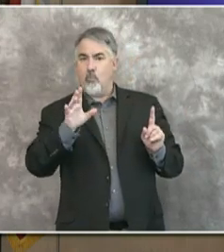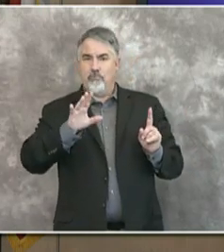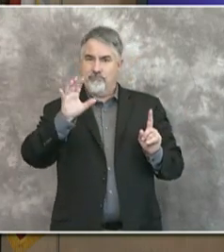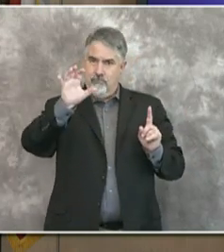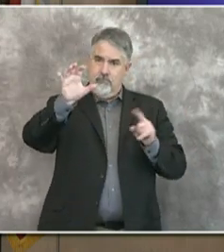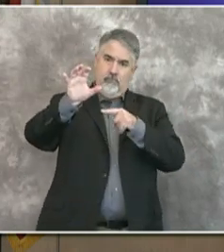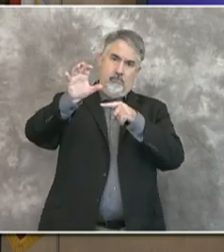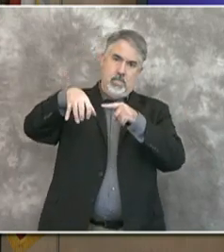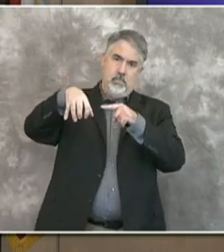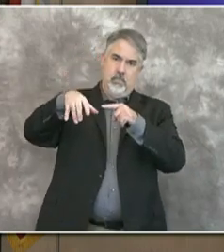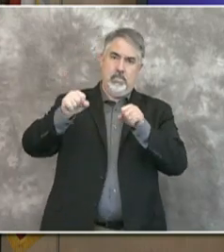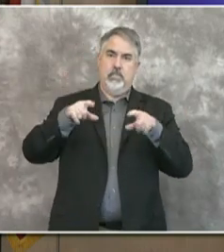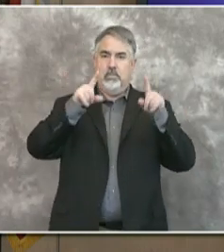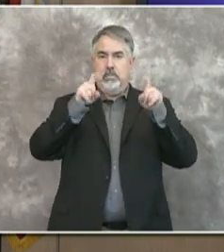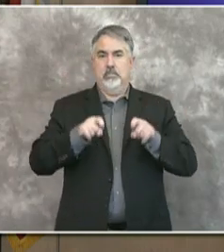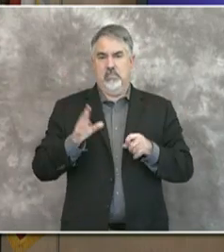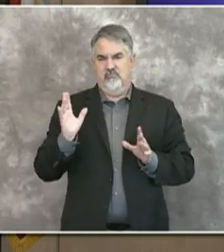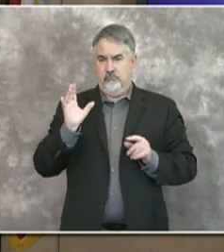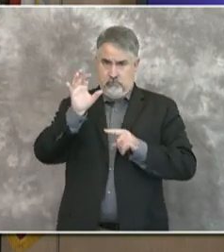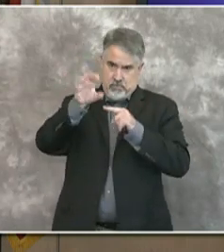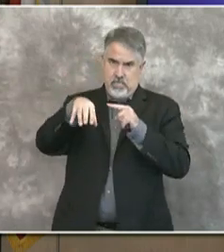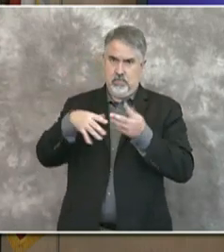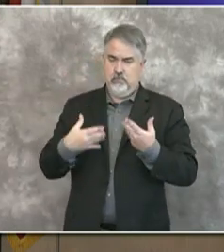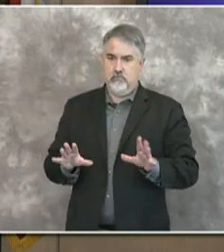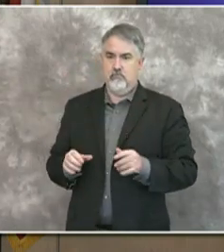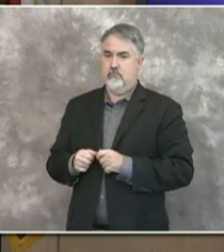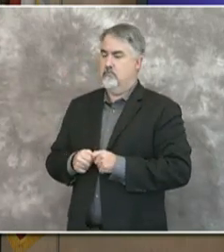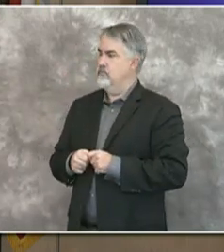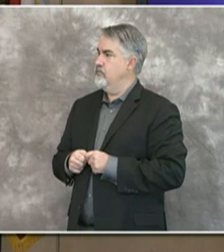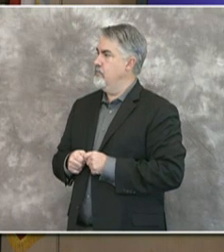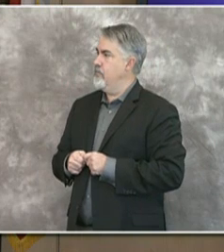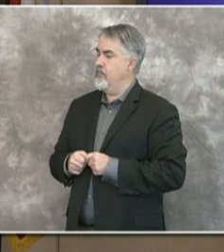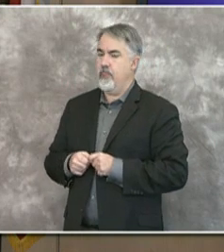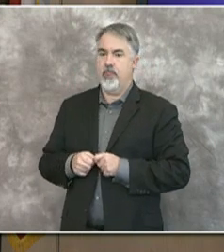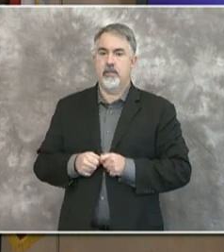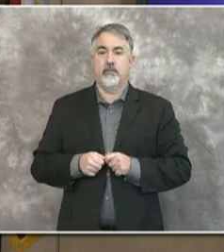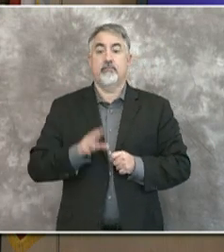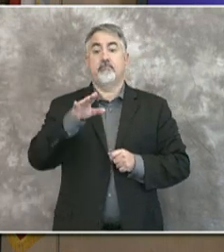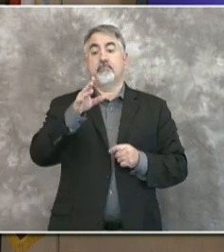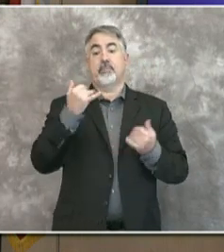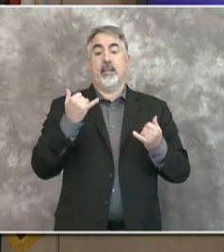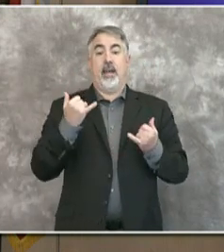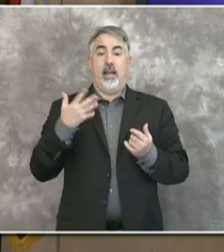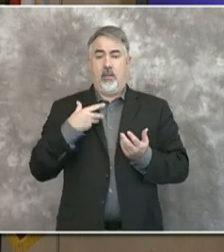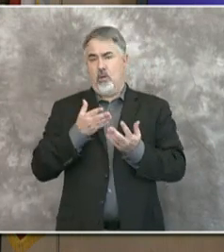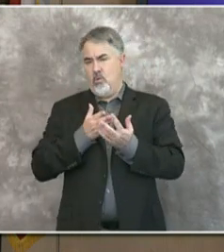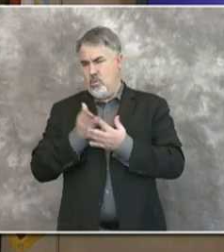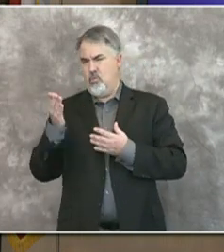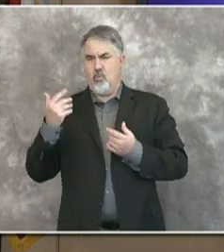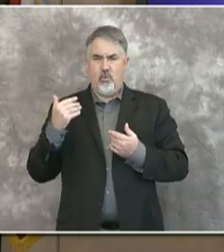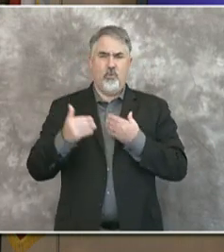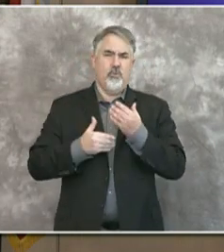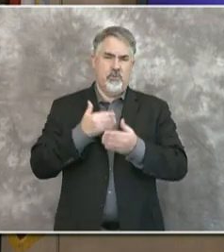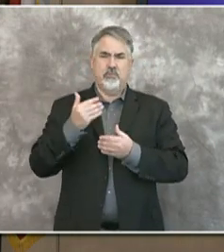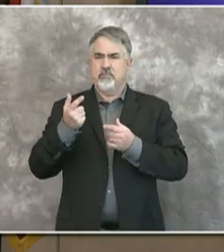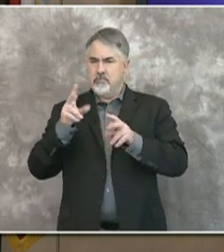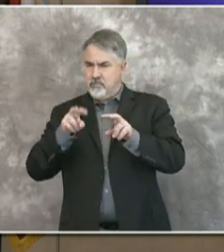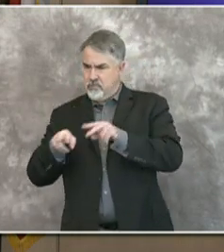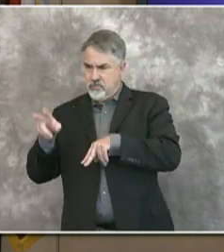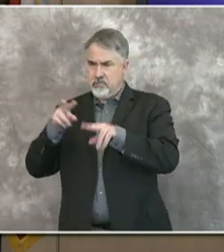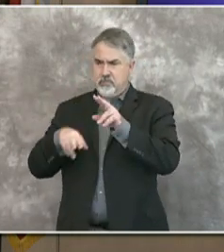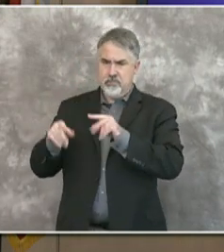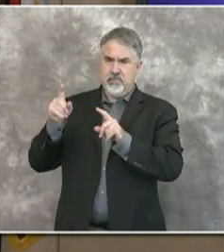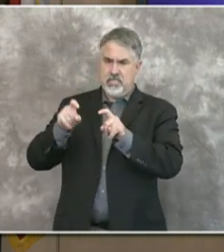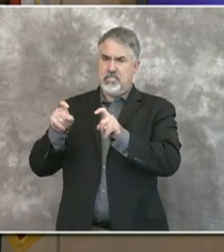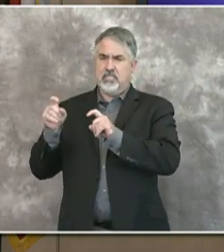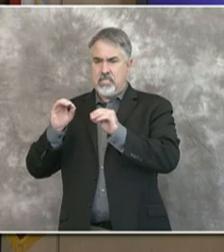be required to comply with the testing. Now that we've been through an initial iteration, we've had time to socialize it, time to educate, time to share with